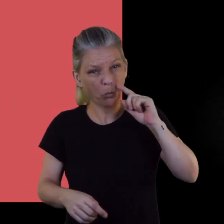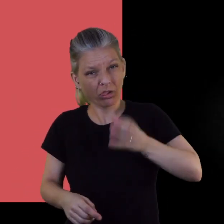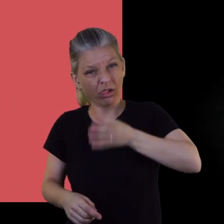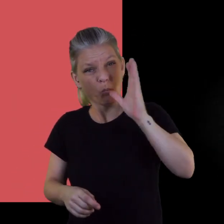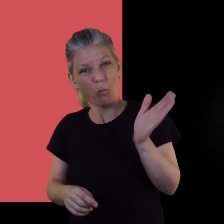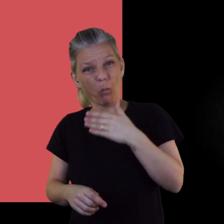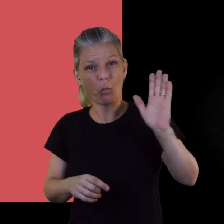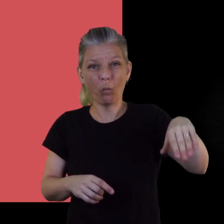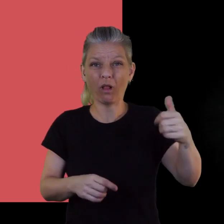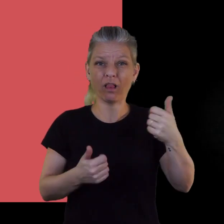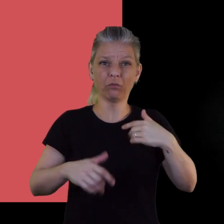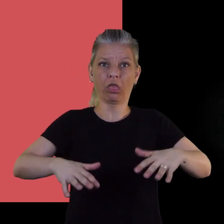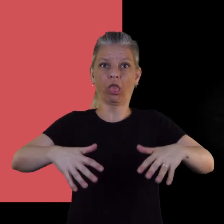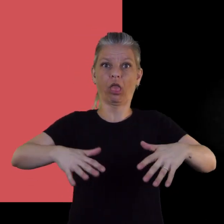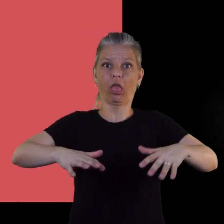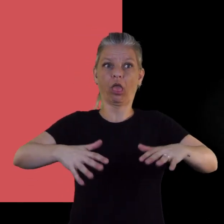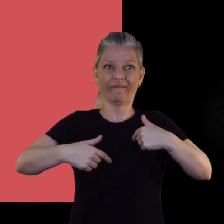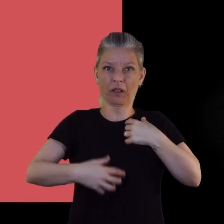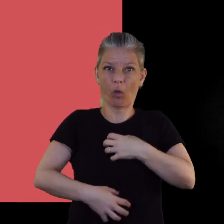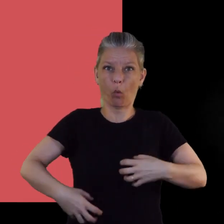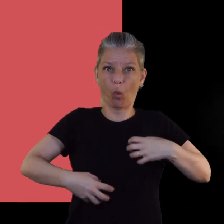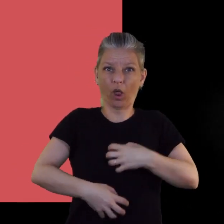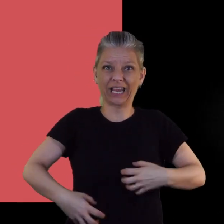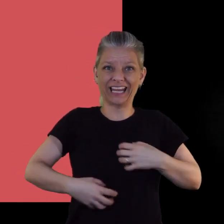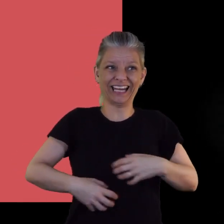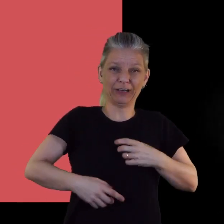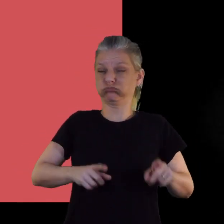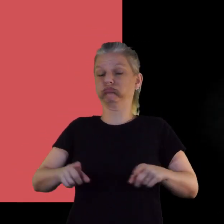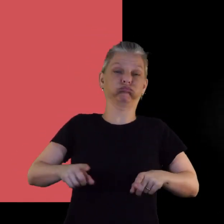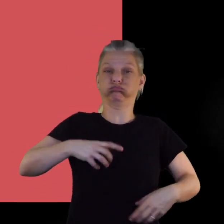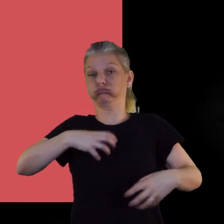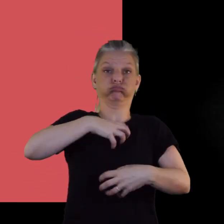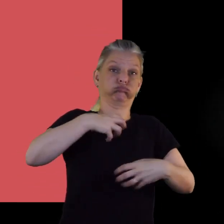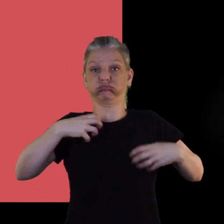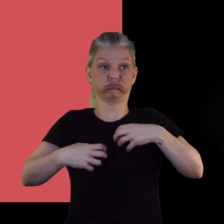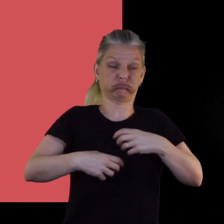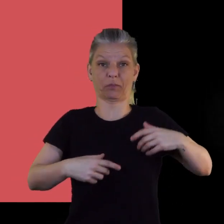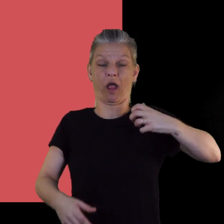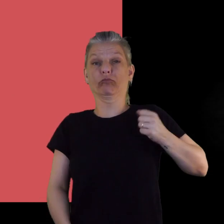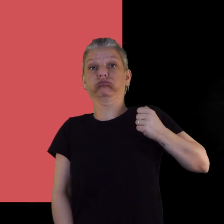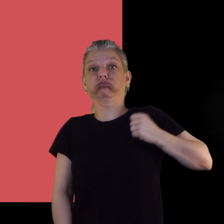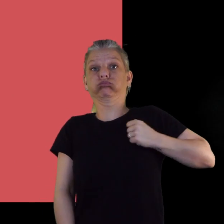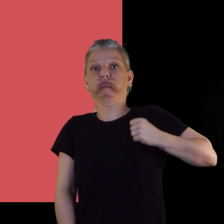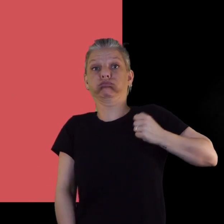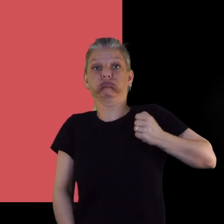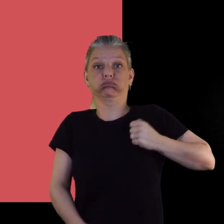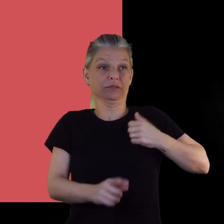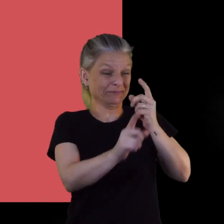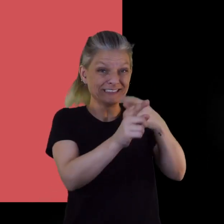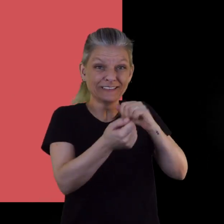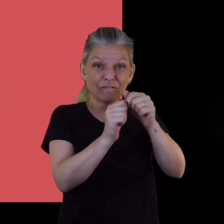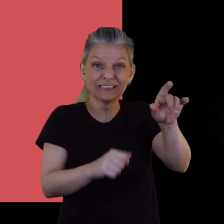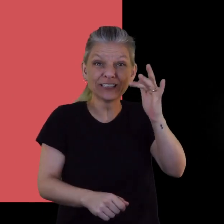So here we are, I'm shaking so much I feel all my organs. I'm hitting triplets and polyrhythms with my aorta. I'm meant to meet my friend at 10, if